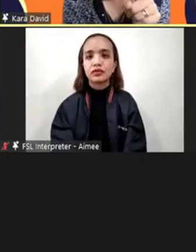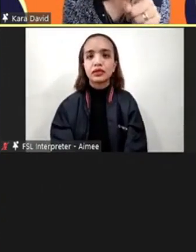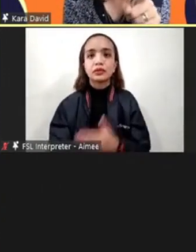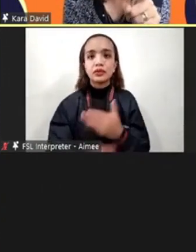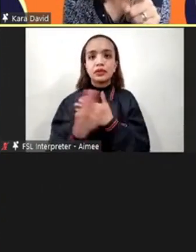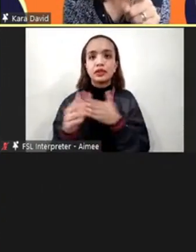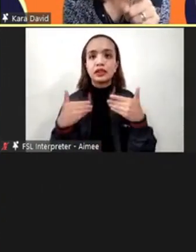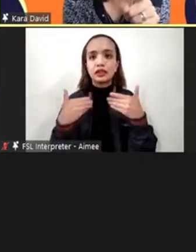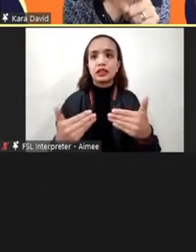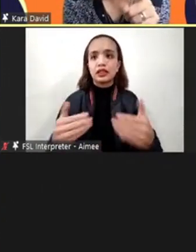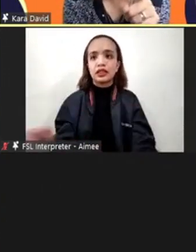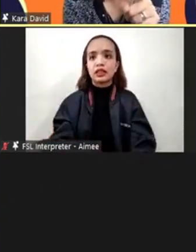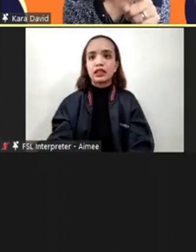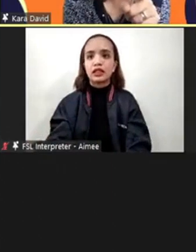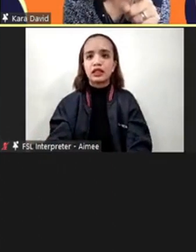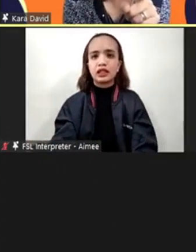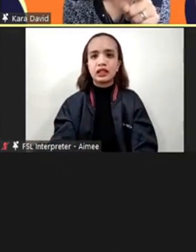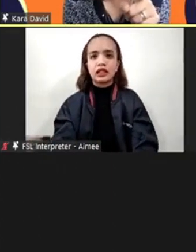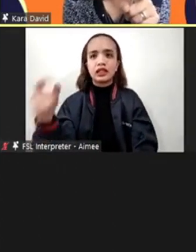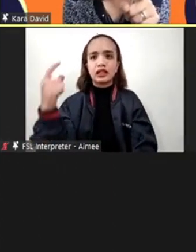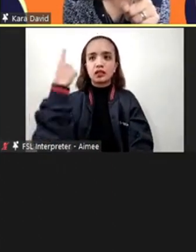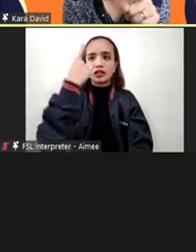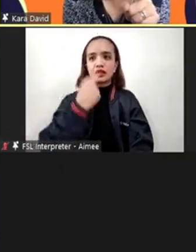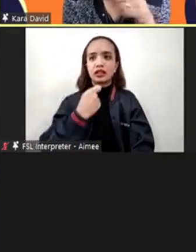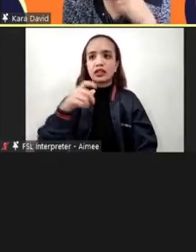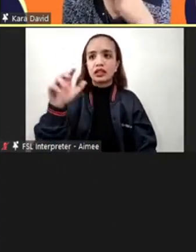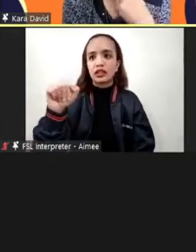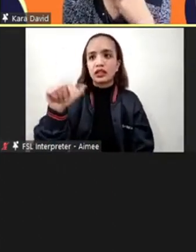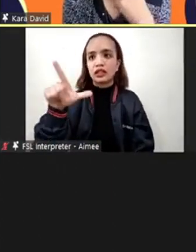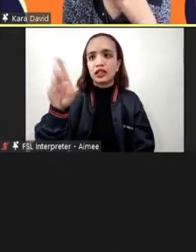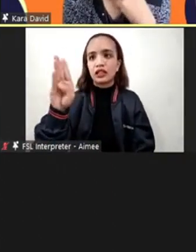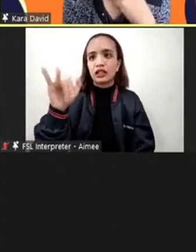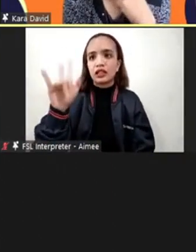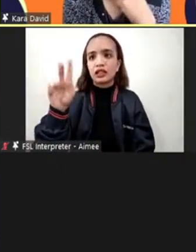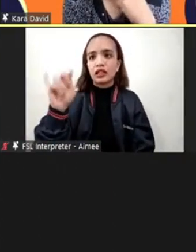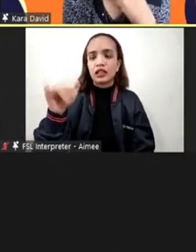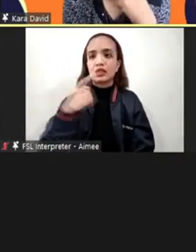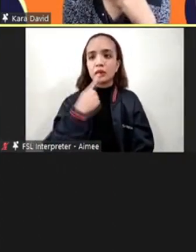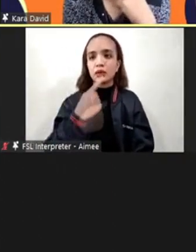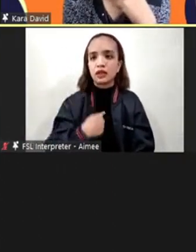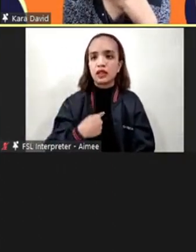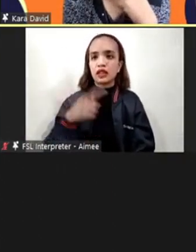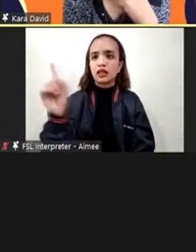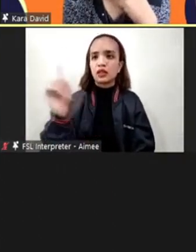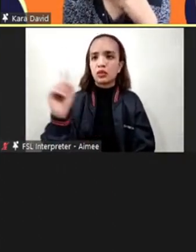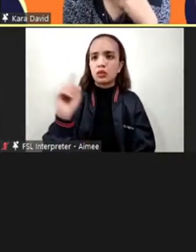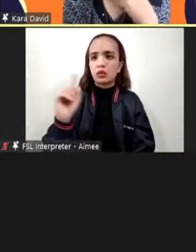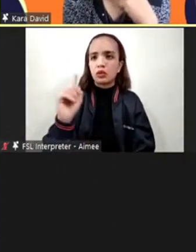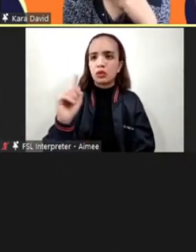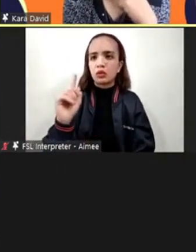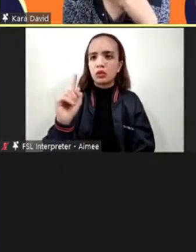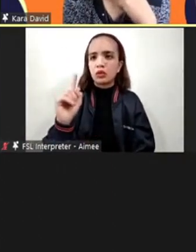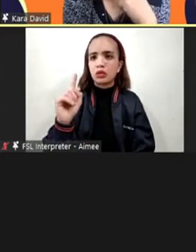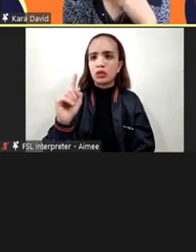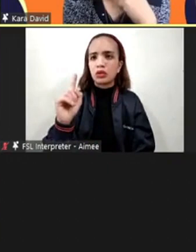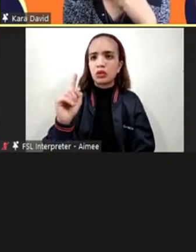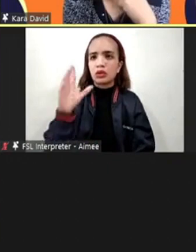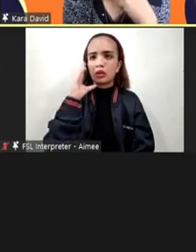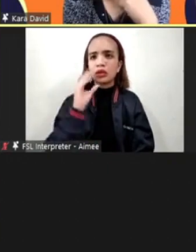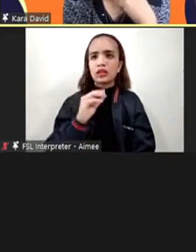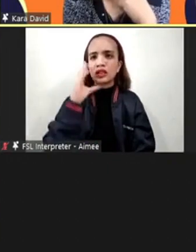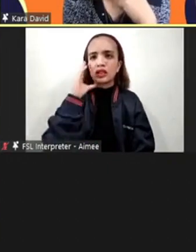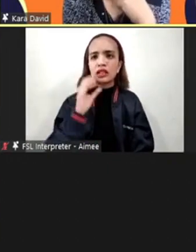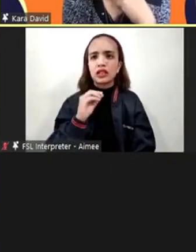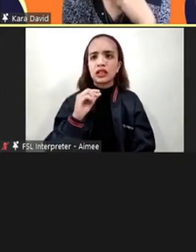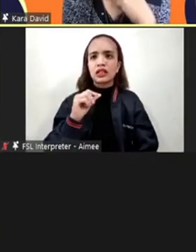may nagtatanong lang sa akin dito si Alvini Brioso. Sabi niya, Miss Cara, what are the discriminations or stigma you experienced after you were